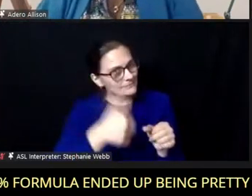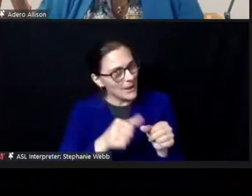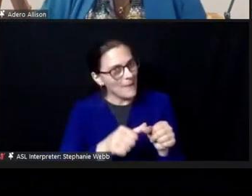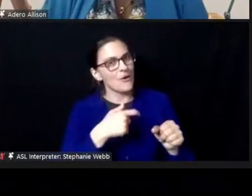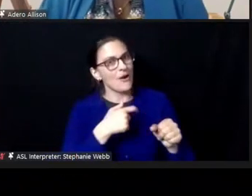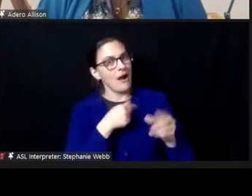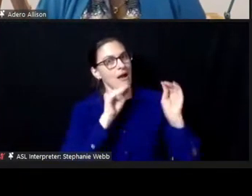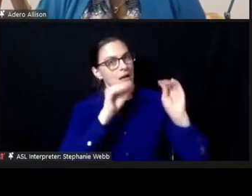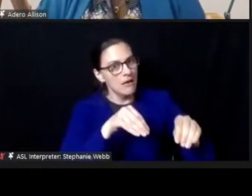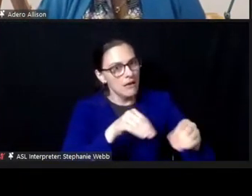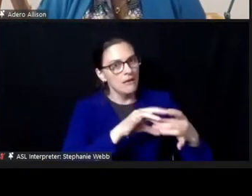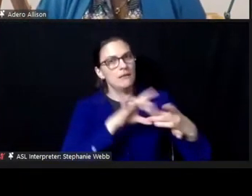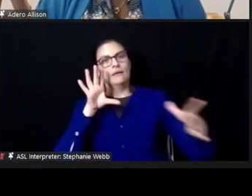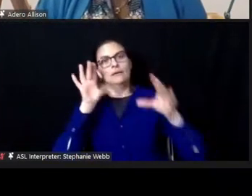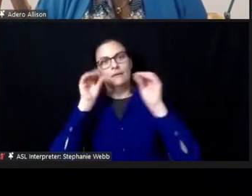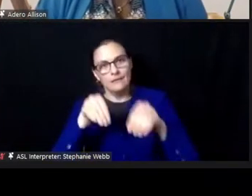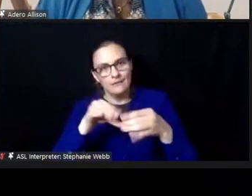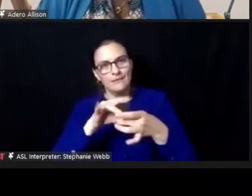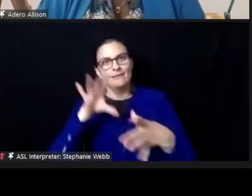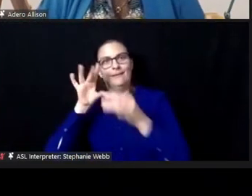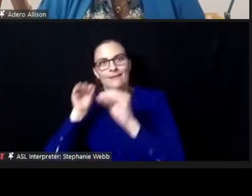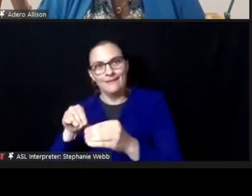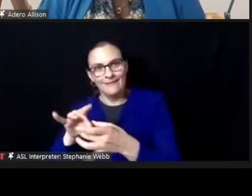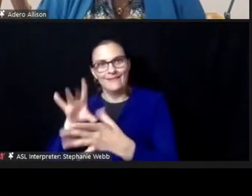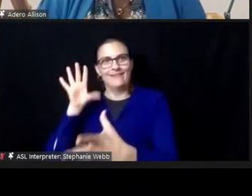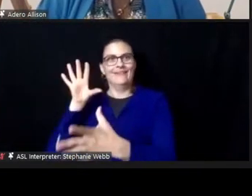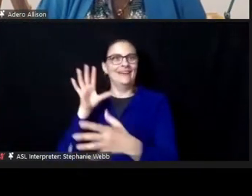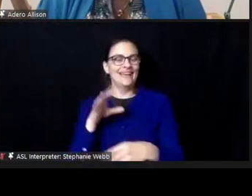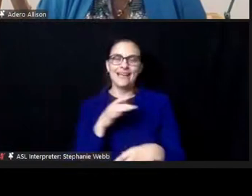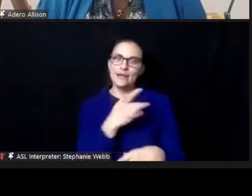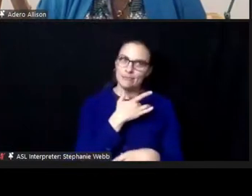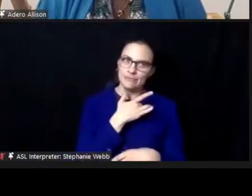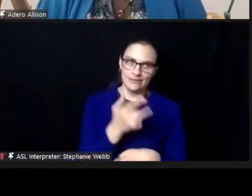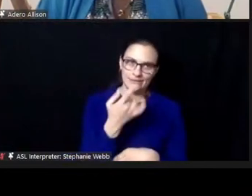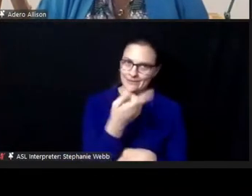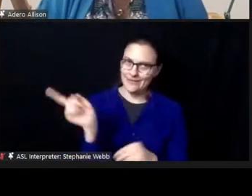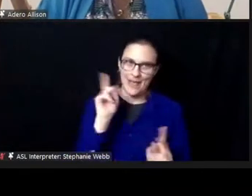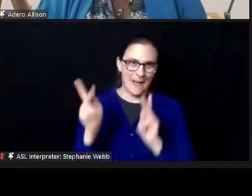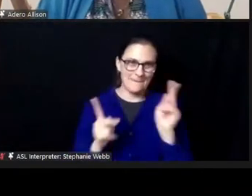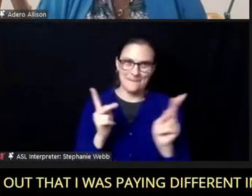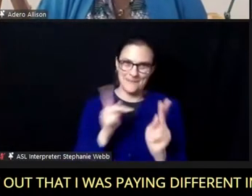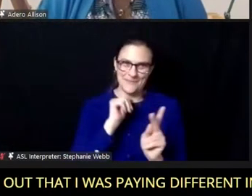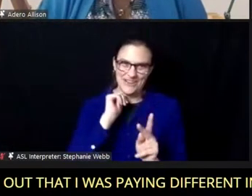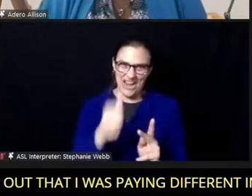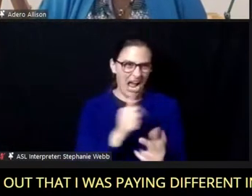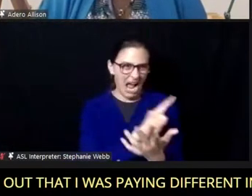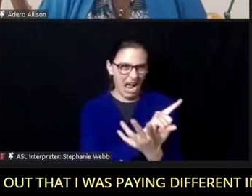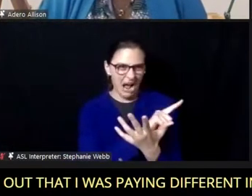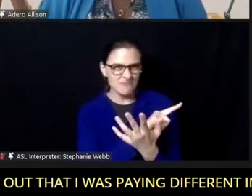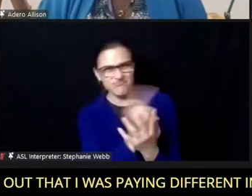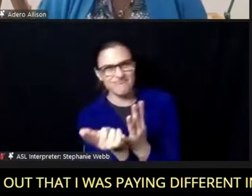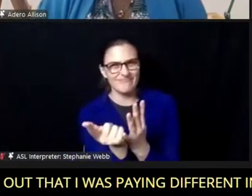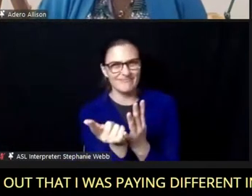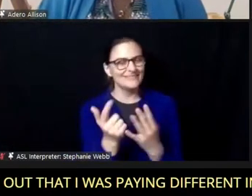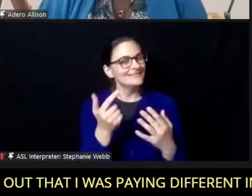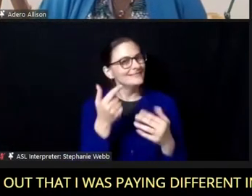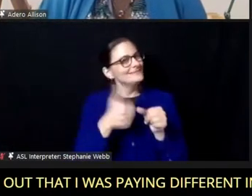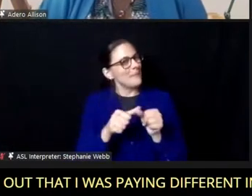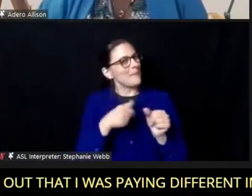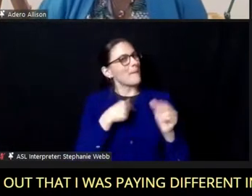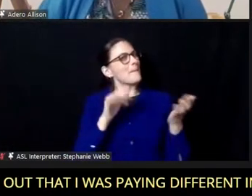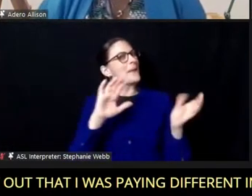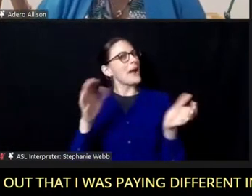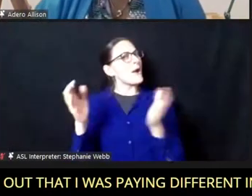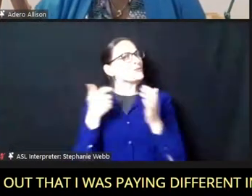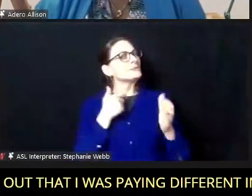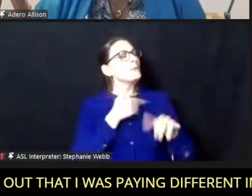and disconnection fees in shorter order than anyone should, because I was comparison shopping.